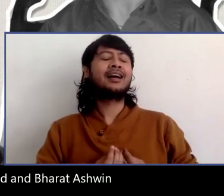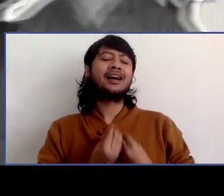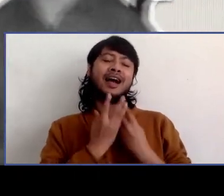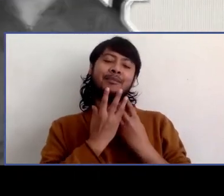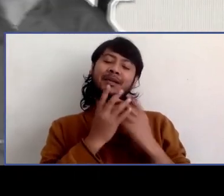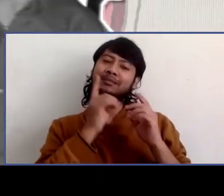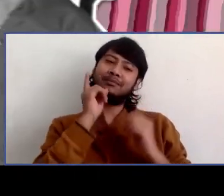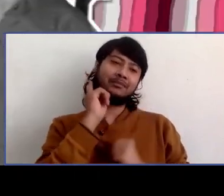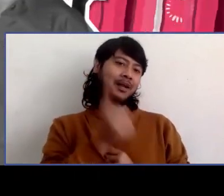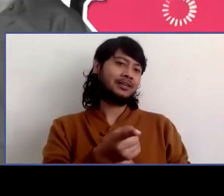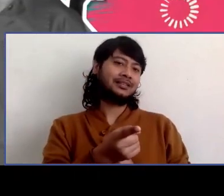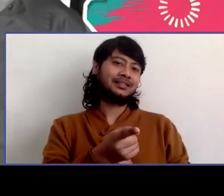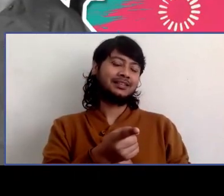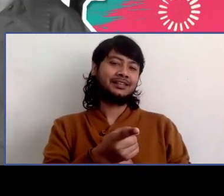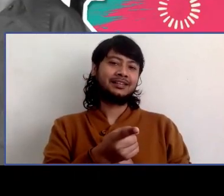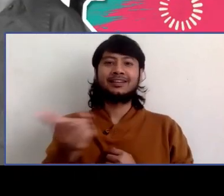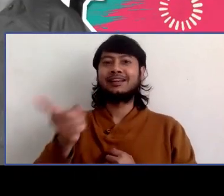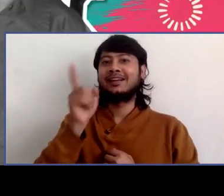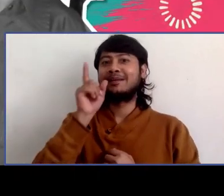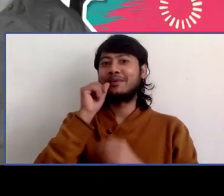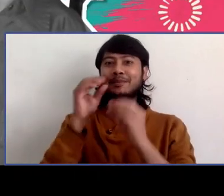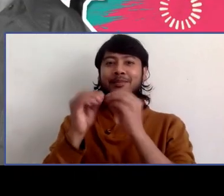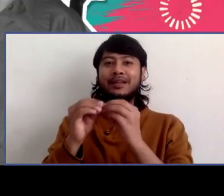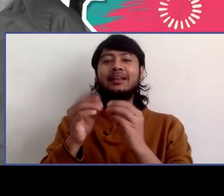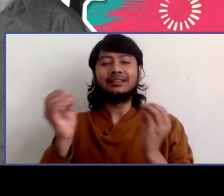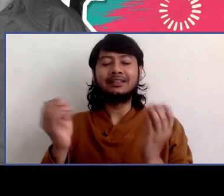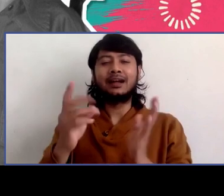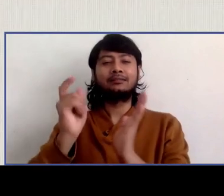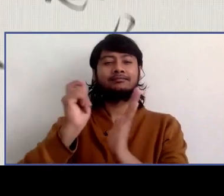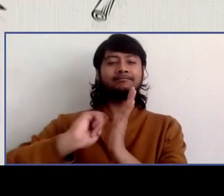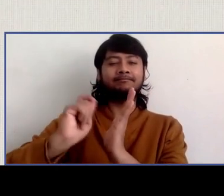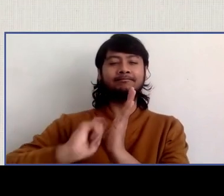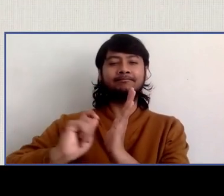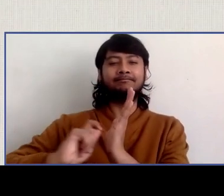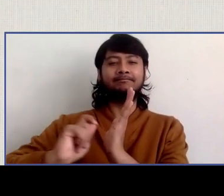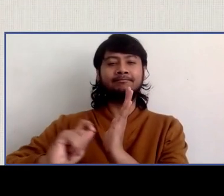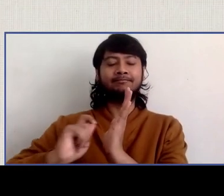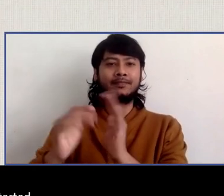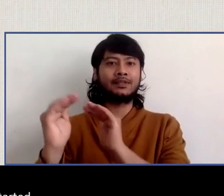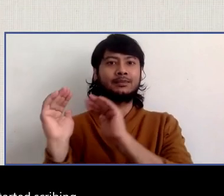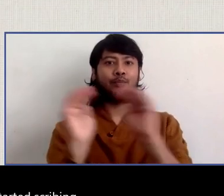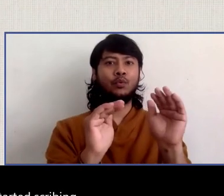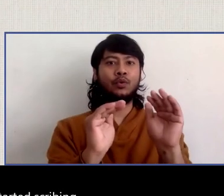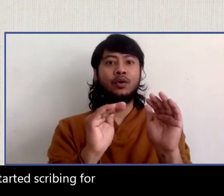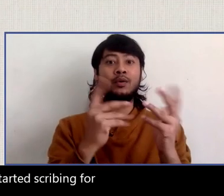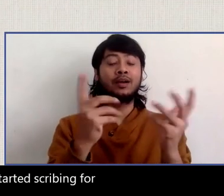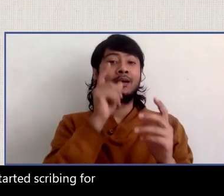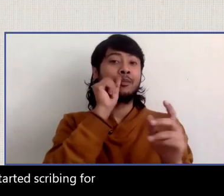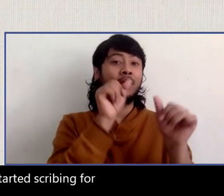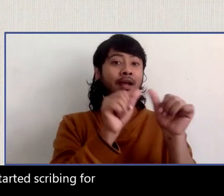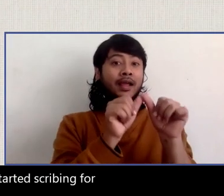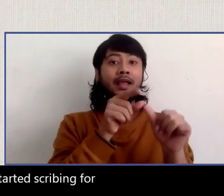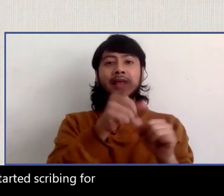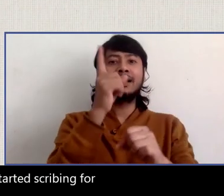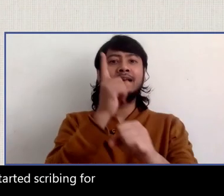started taking notes for them. And Bharat started scribing for Ashwin because Ashwin couldn't keep up with the speed of the teachers.